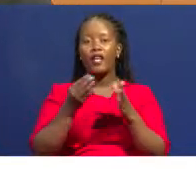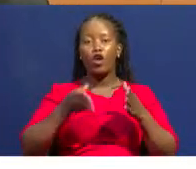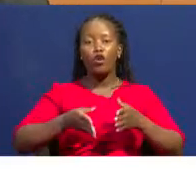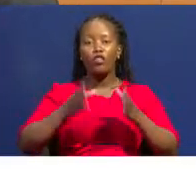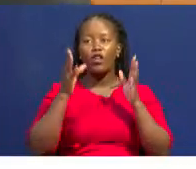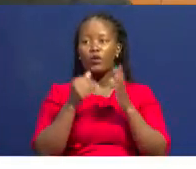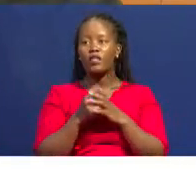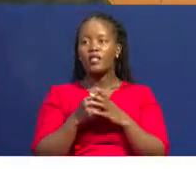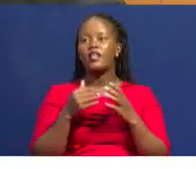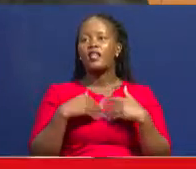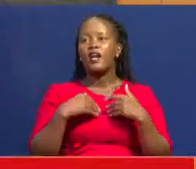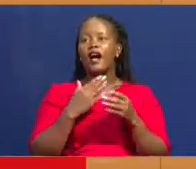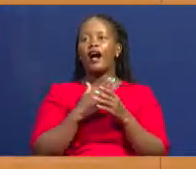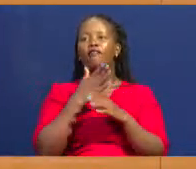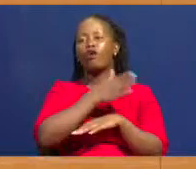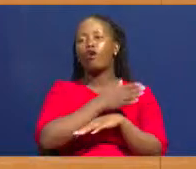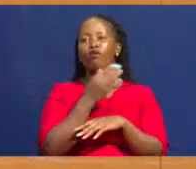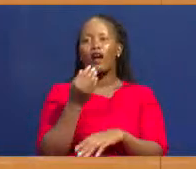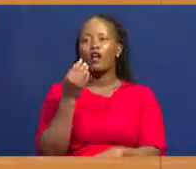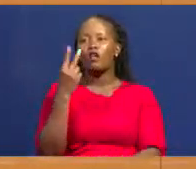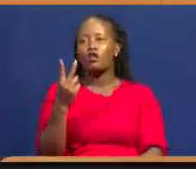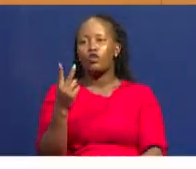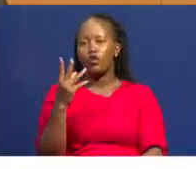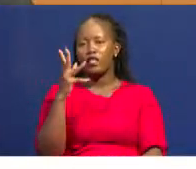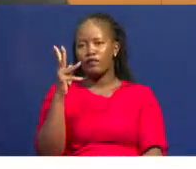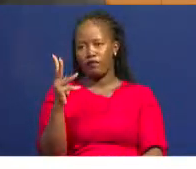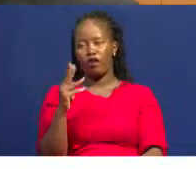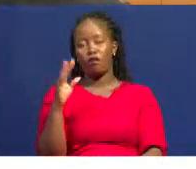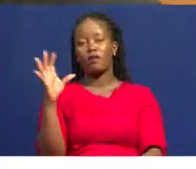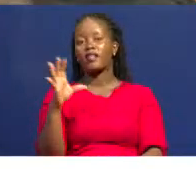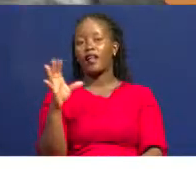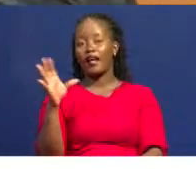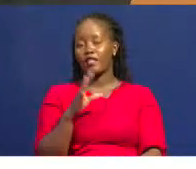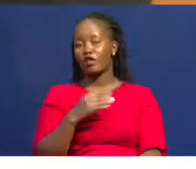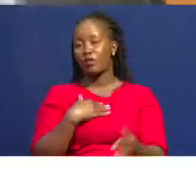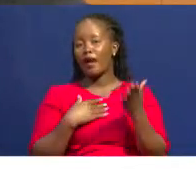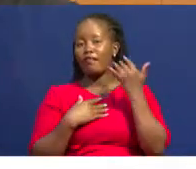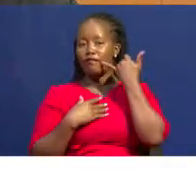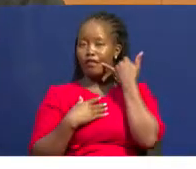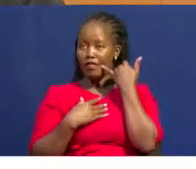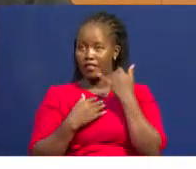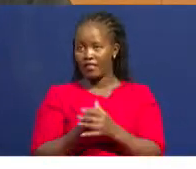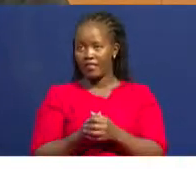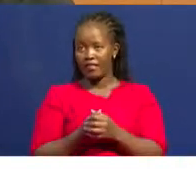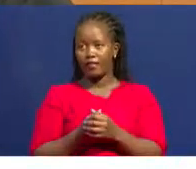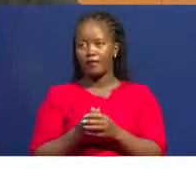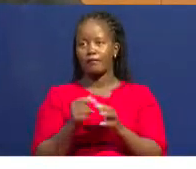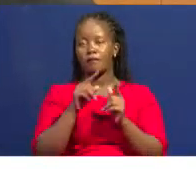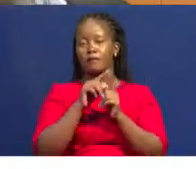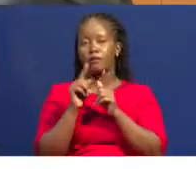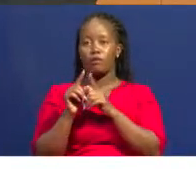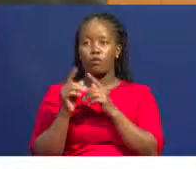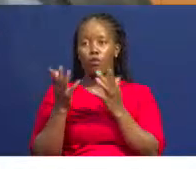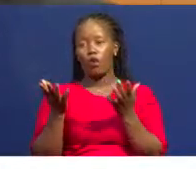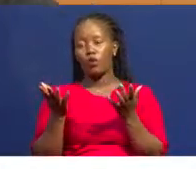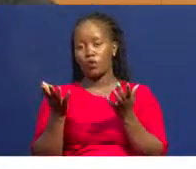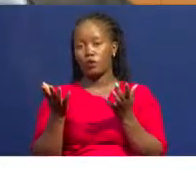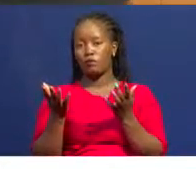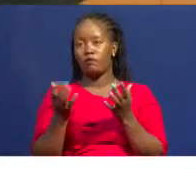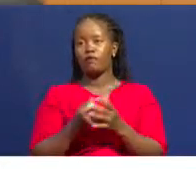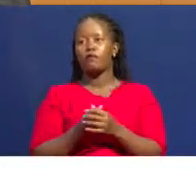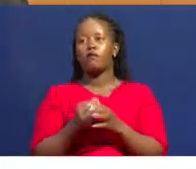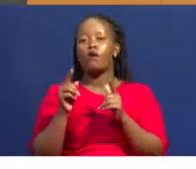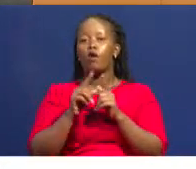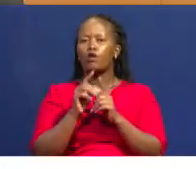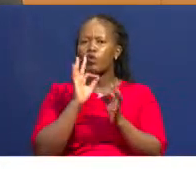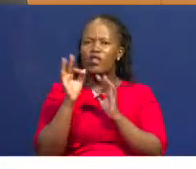than 24 clients, vehicles. Let me finish. Whereby the good thing, he's here. Yes. And even